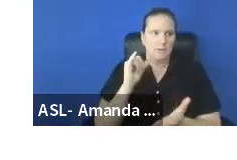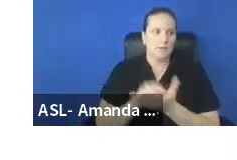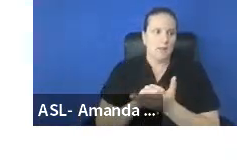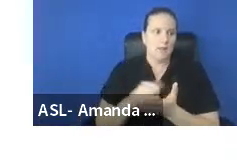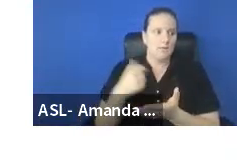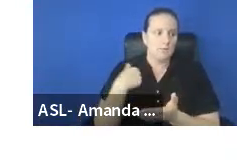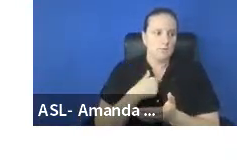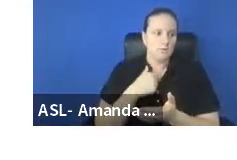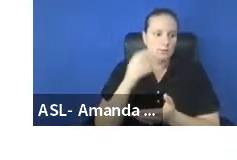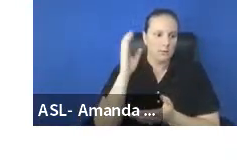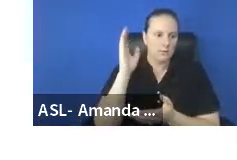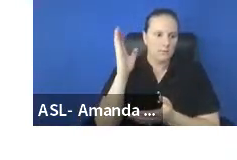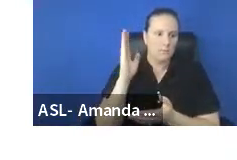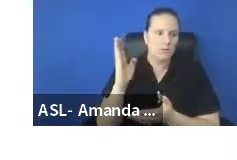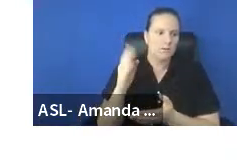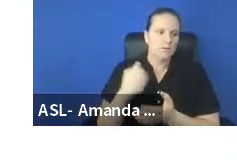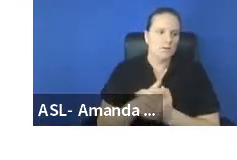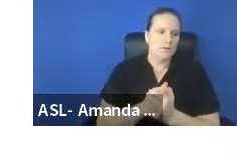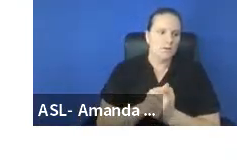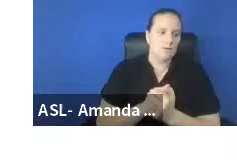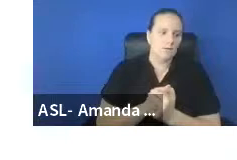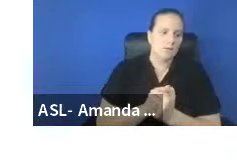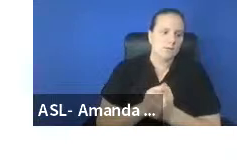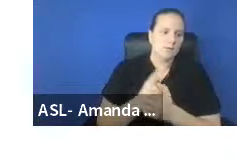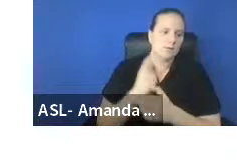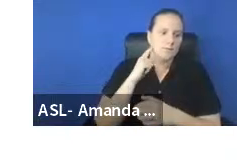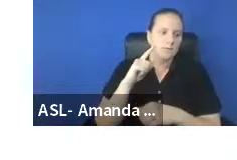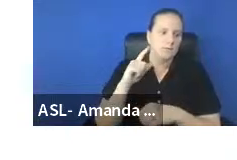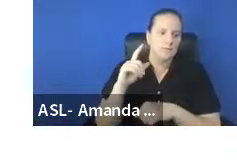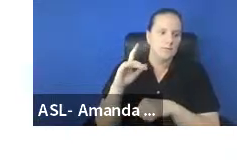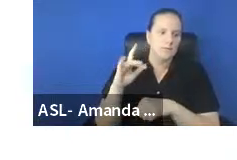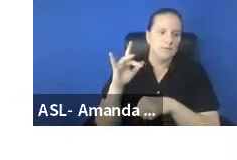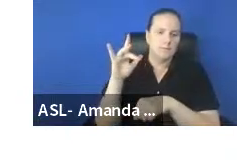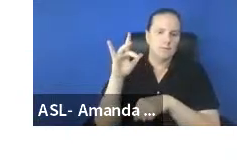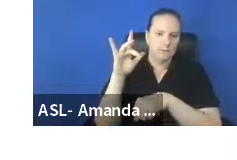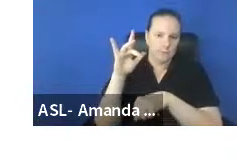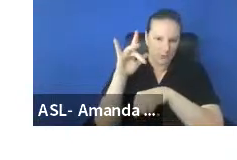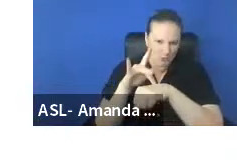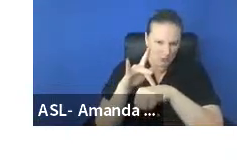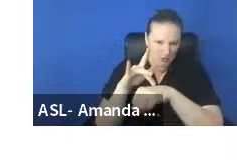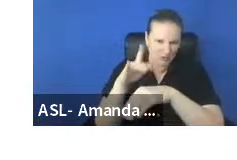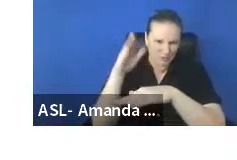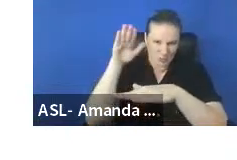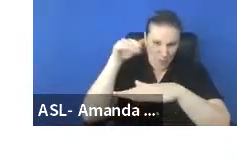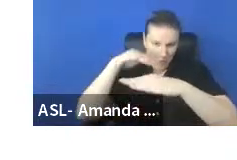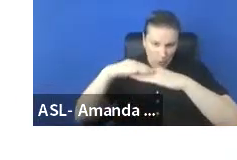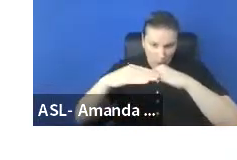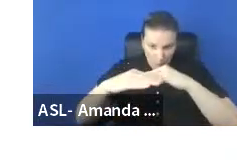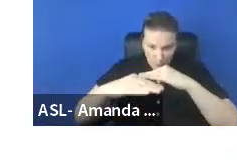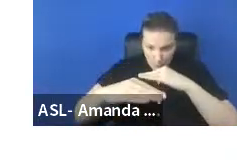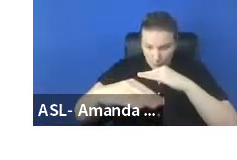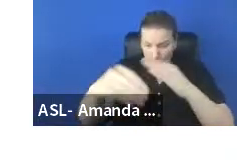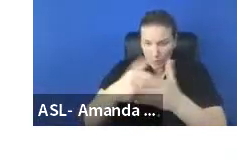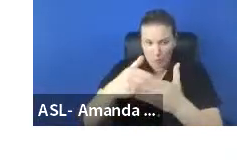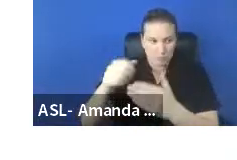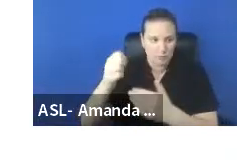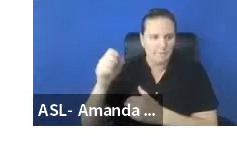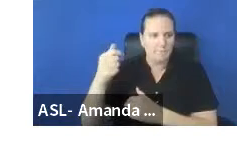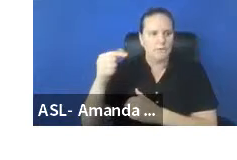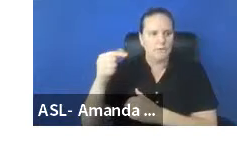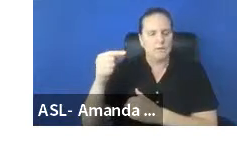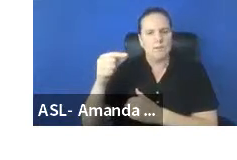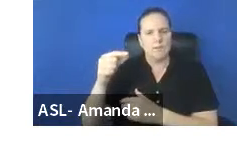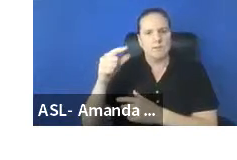would be touching down somewhere near evergreen as we go back down